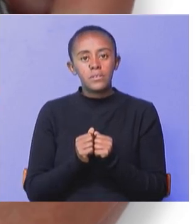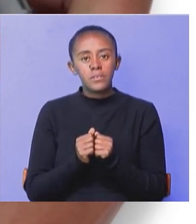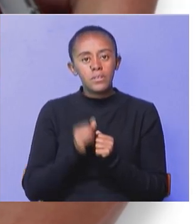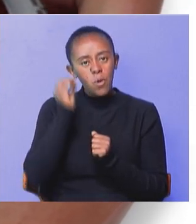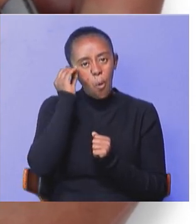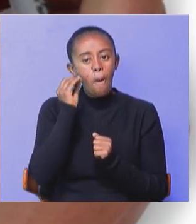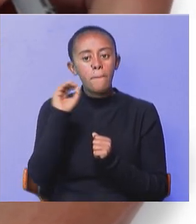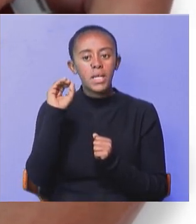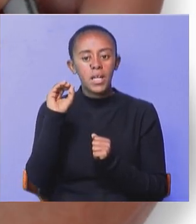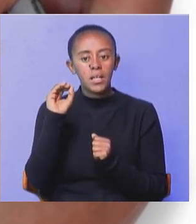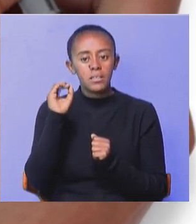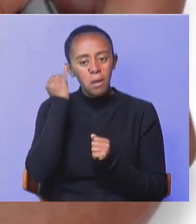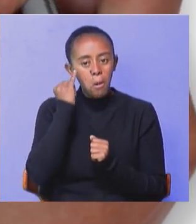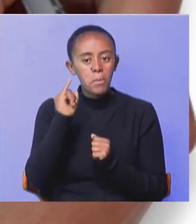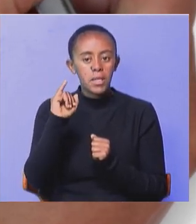opinion